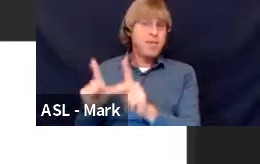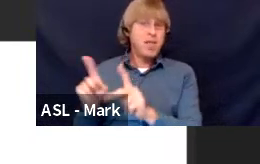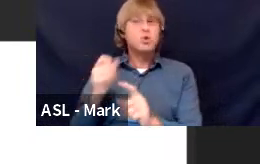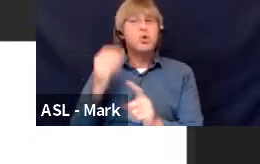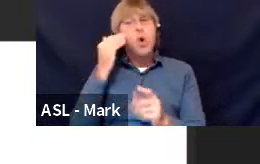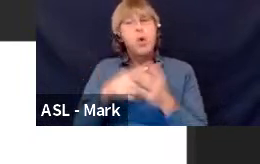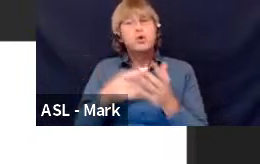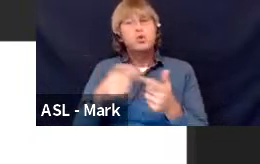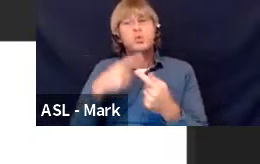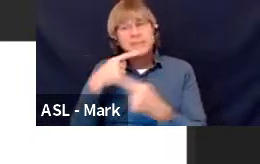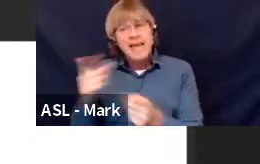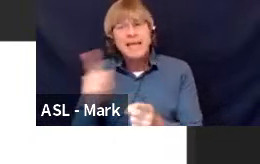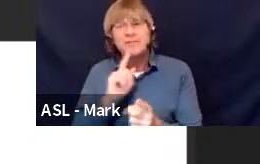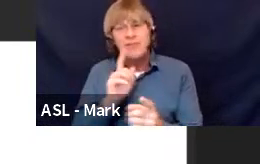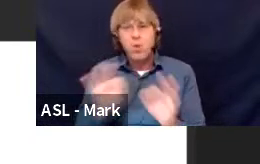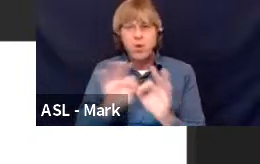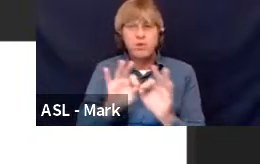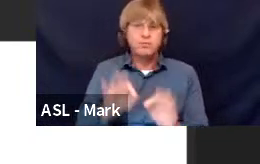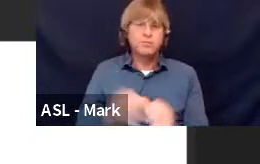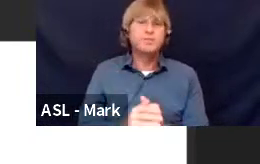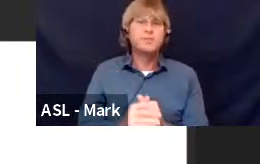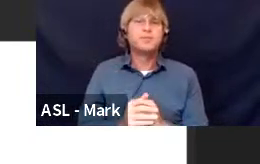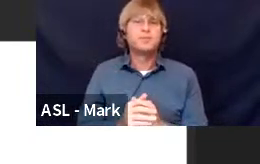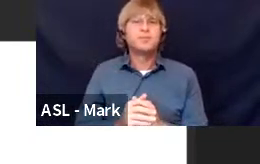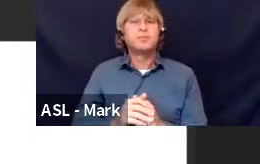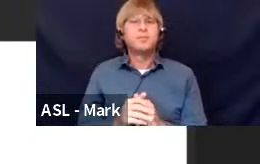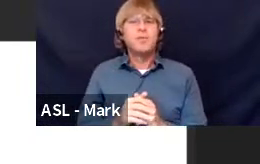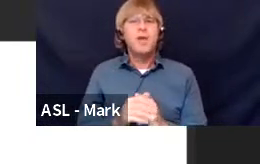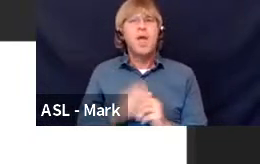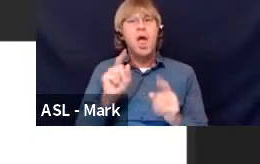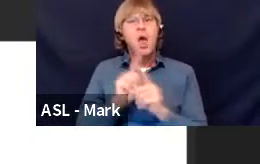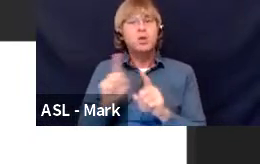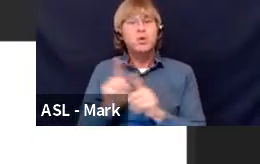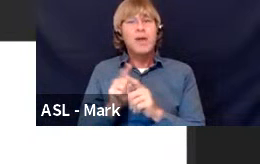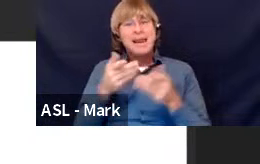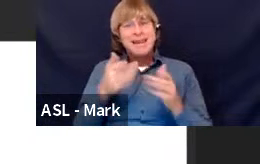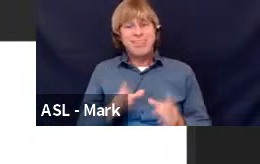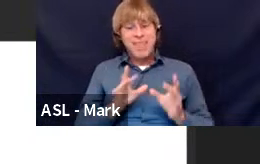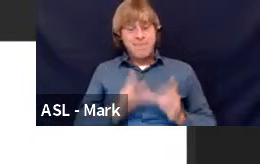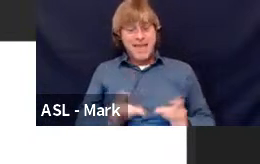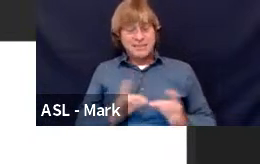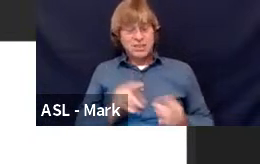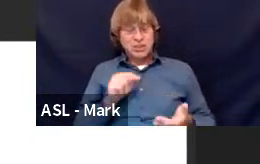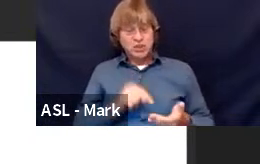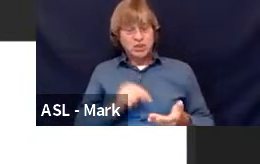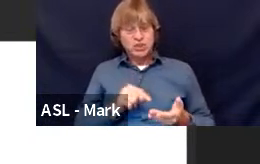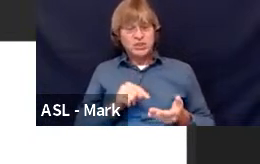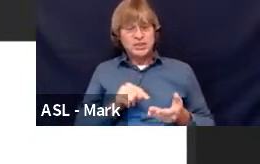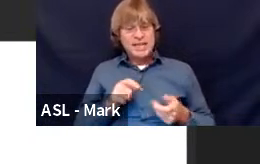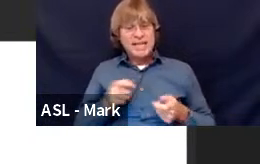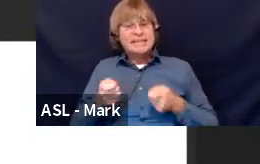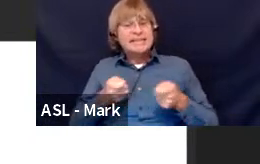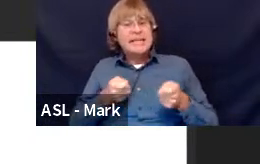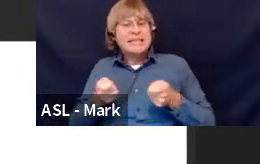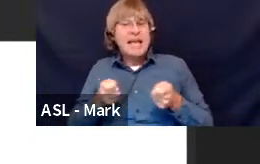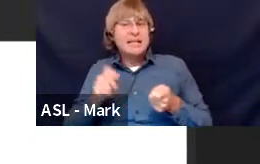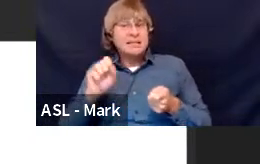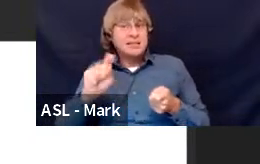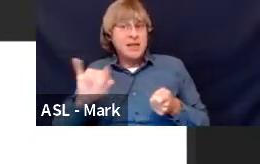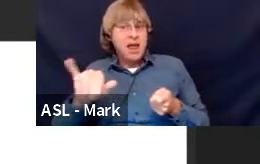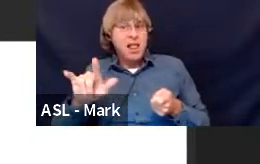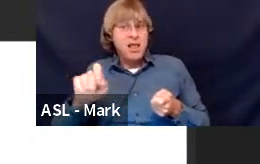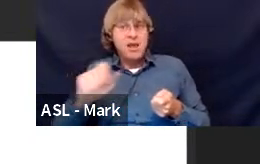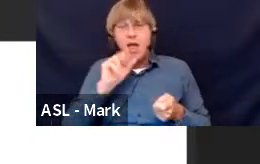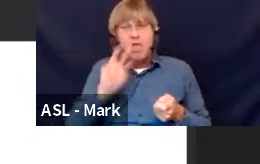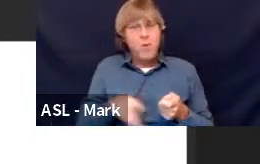what you want to say is going to be important as well. And also let your message dictate your style and not the